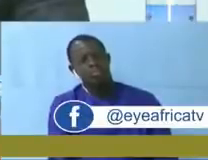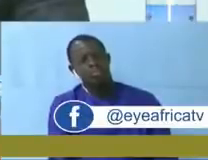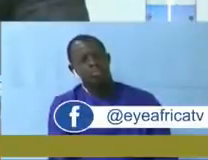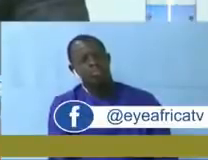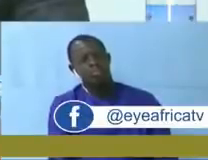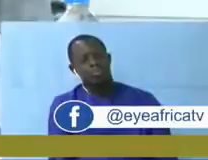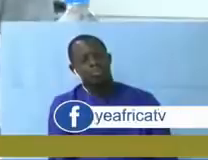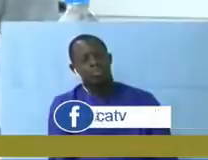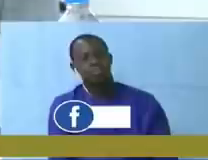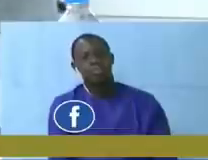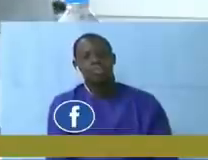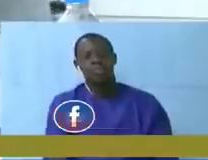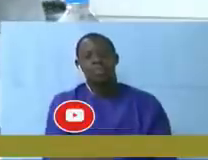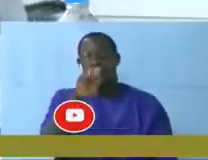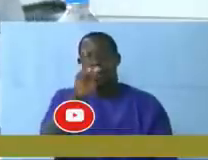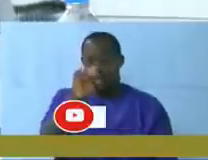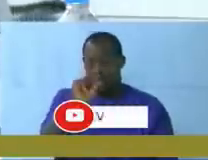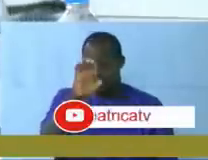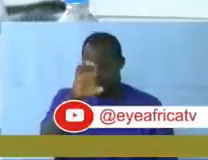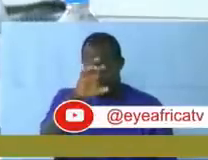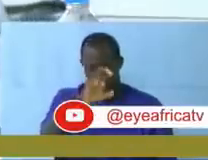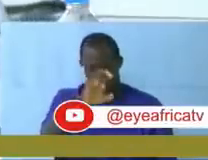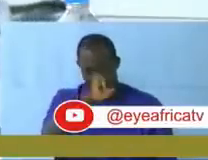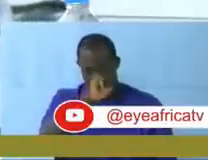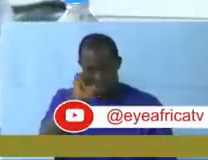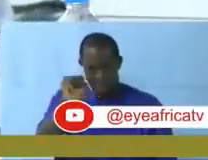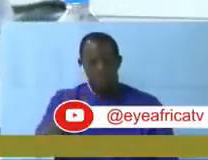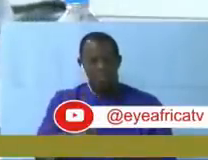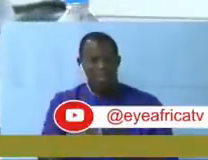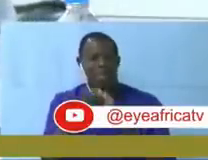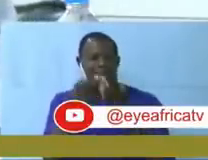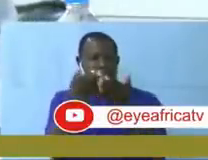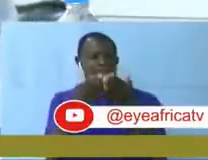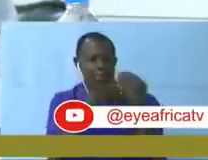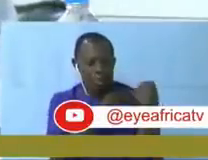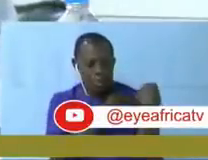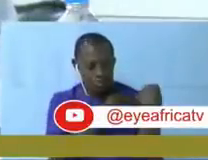The decree mandated the commission to consult,